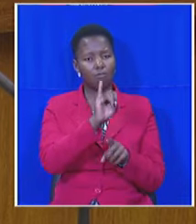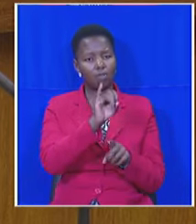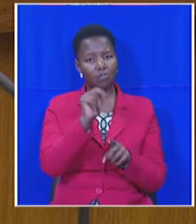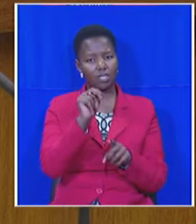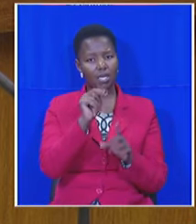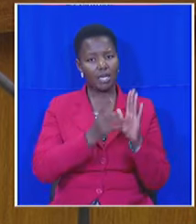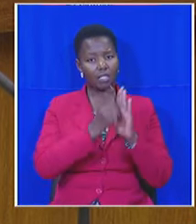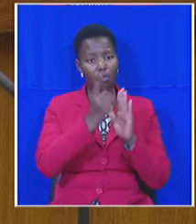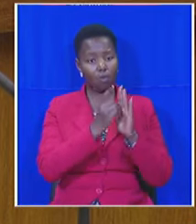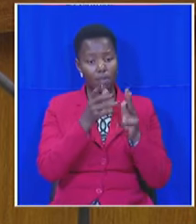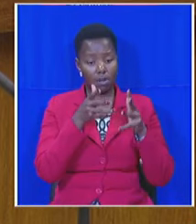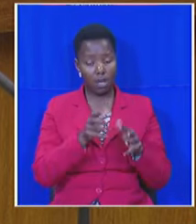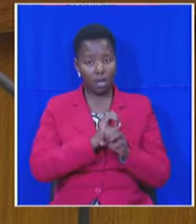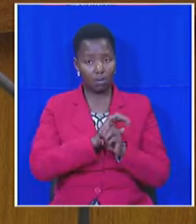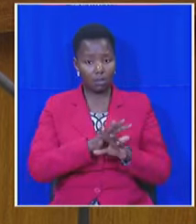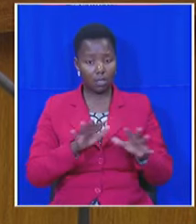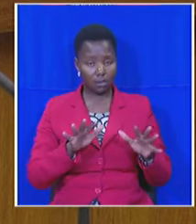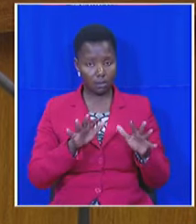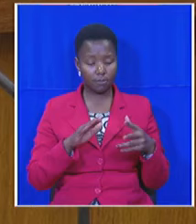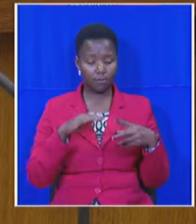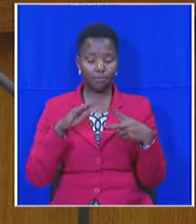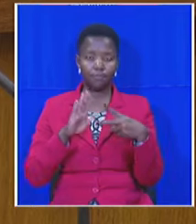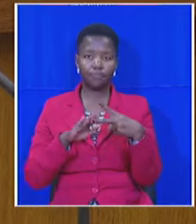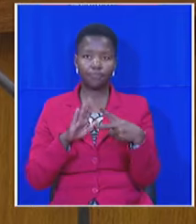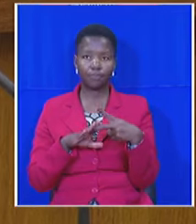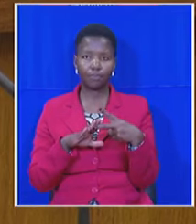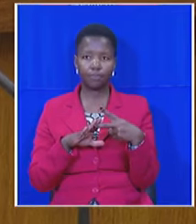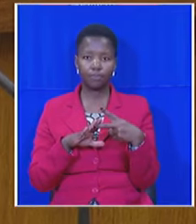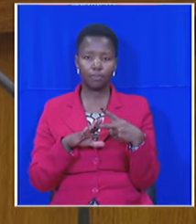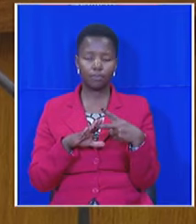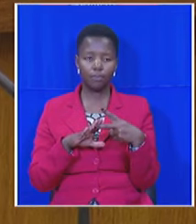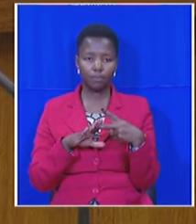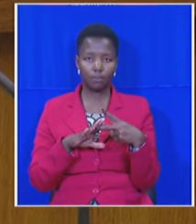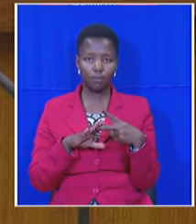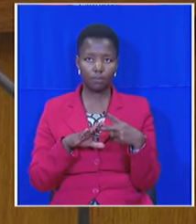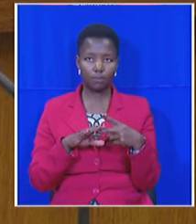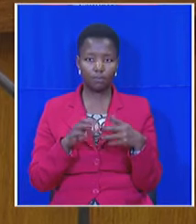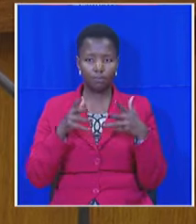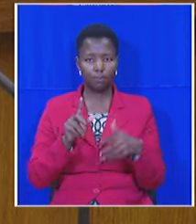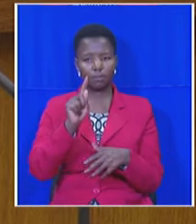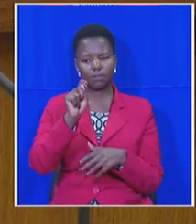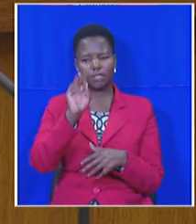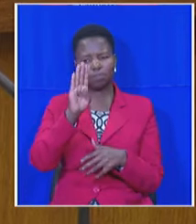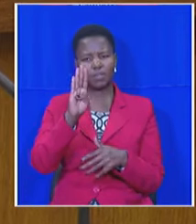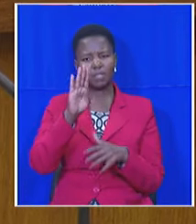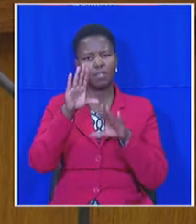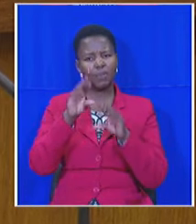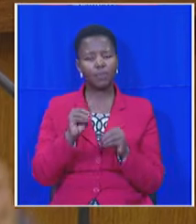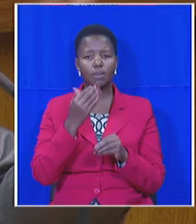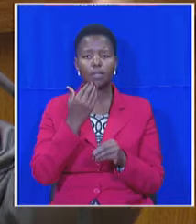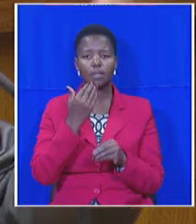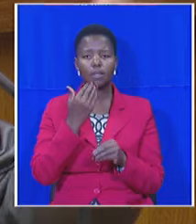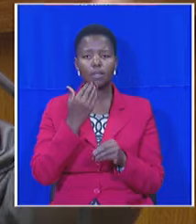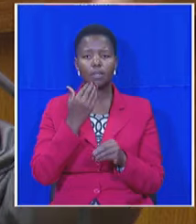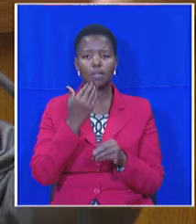that we are about to embark on, the process of fighting tuberculosis, diabetes, and